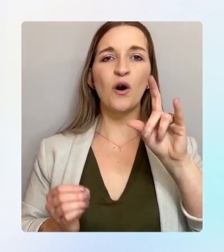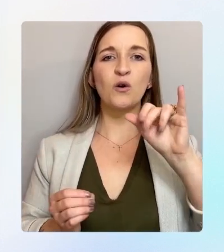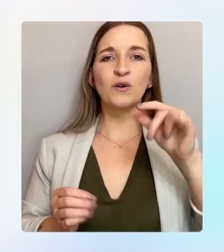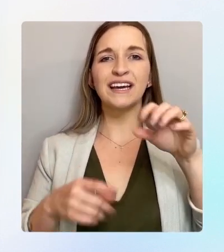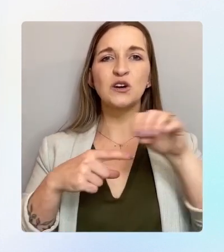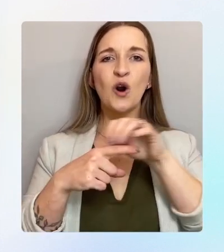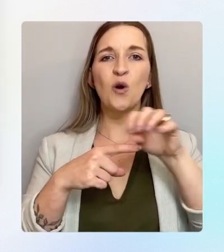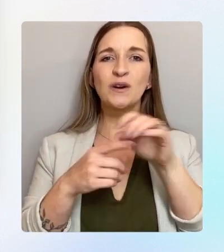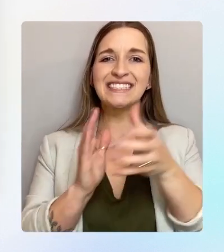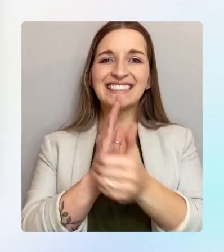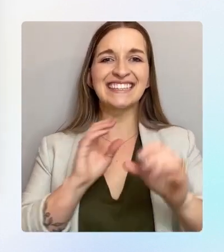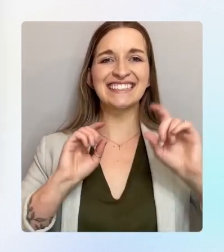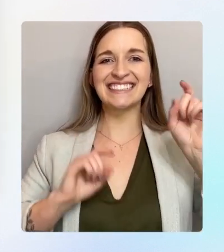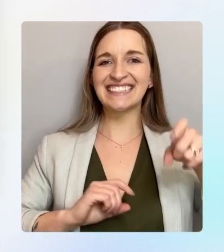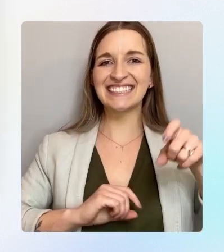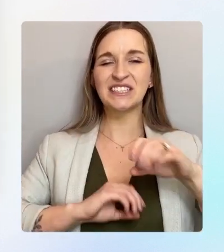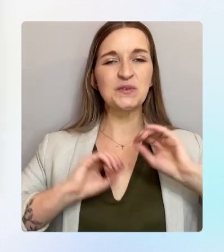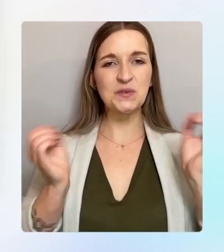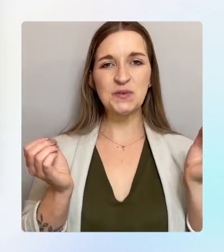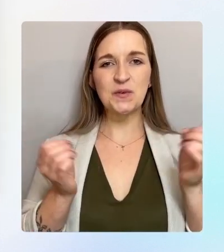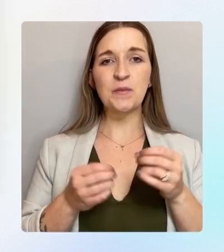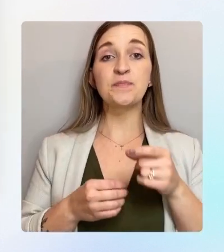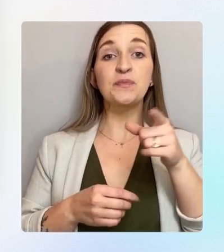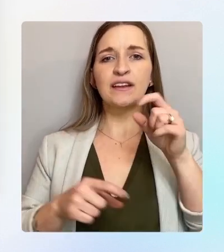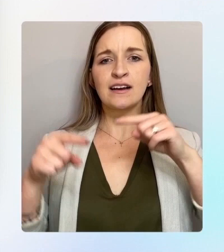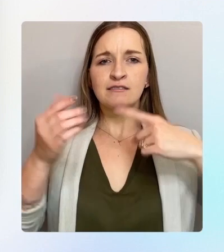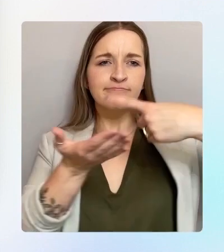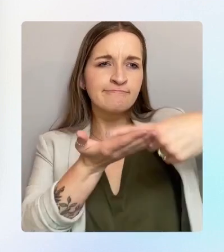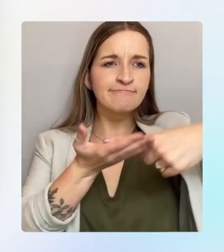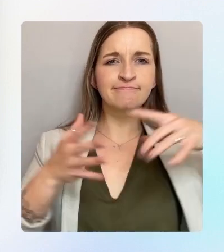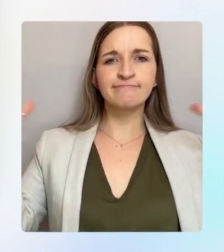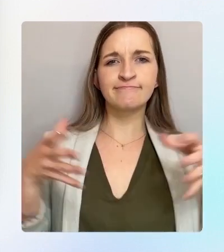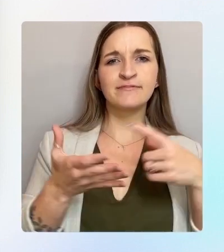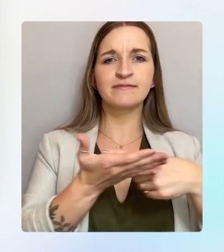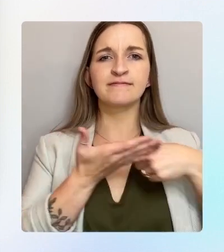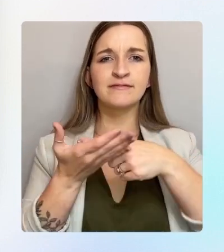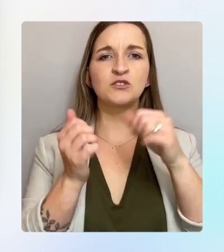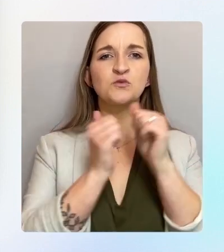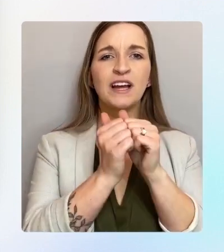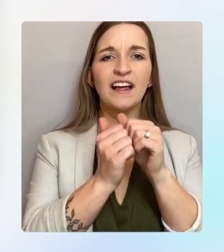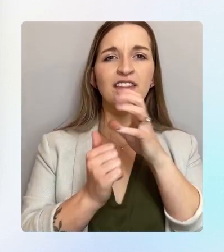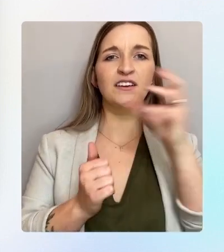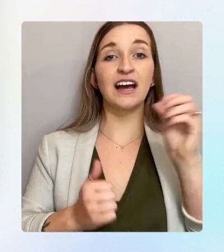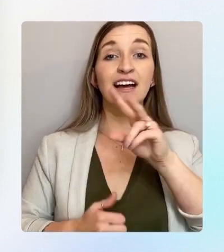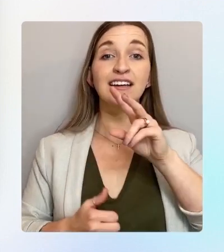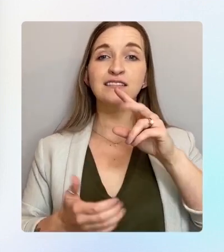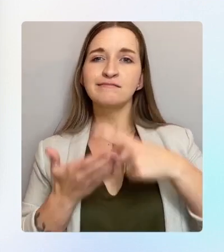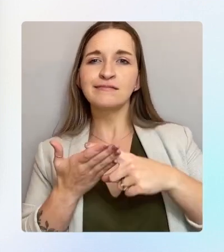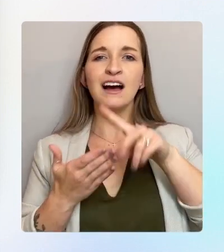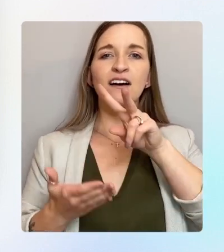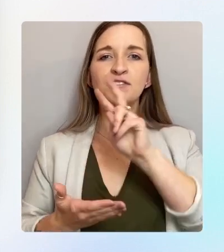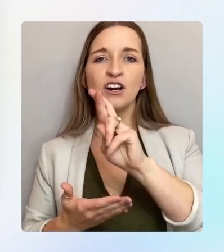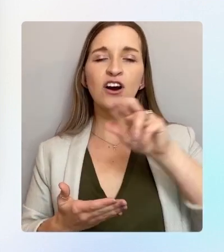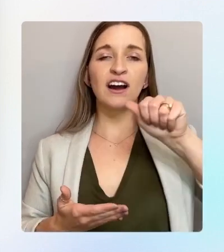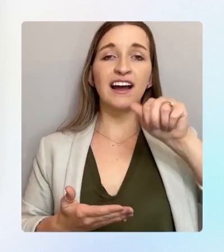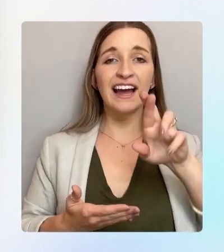can work together in a 3D space and build VR, AR, and mixed reality